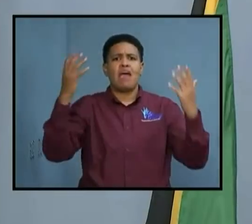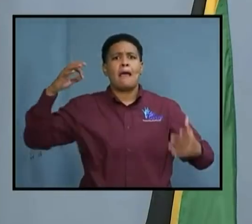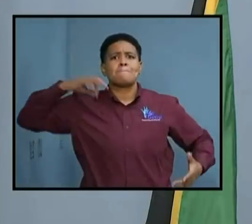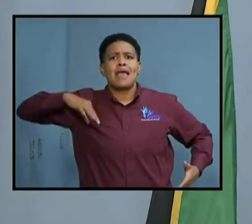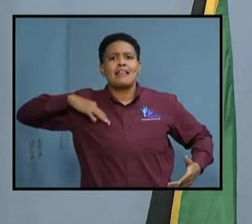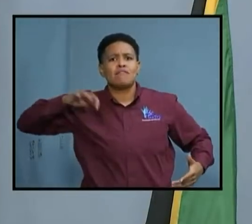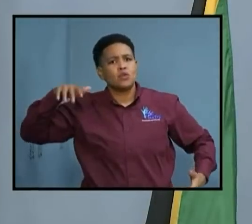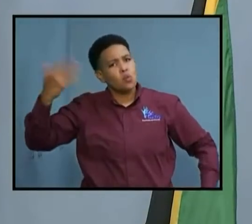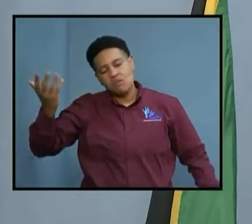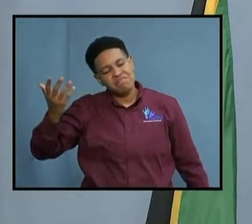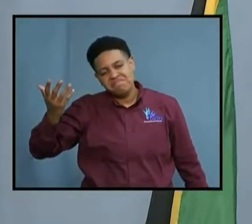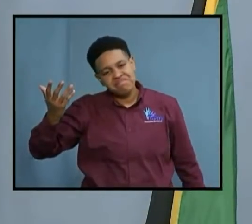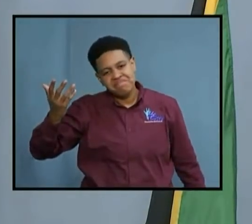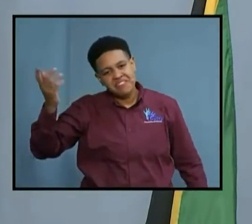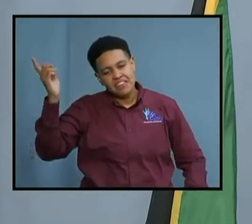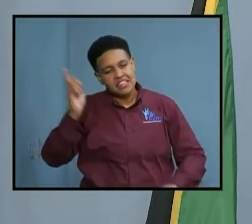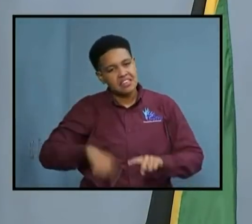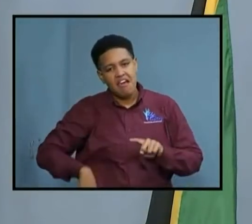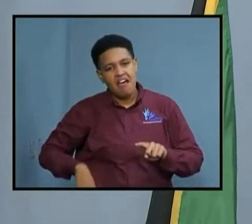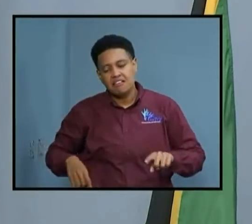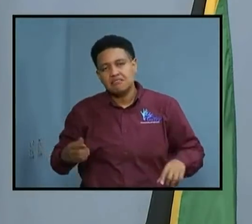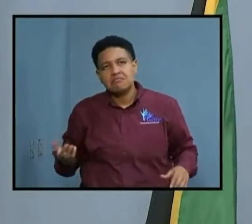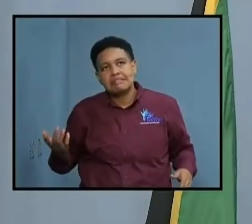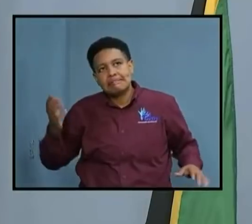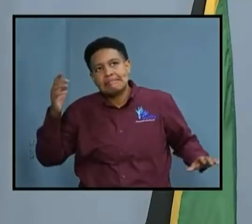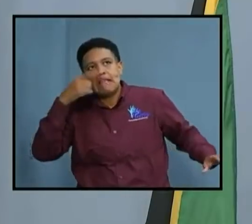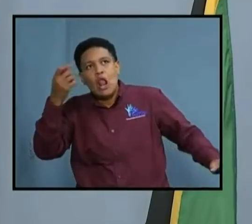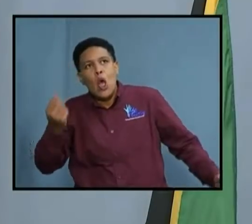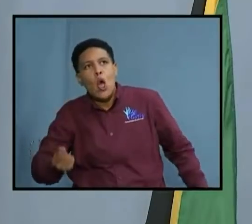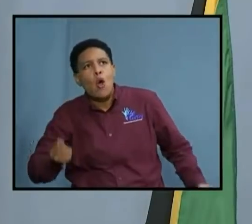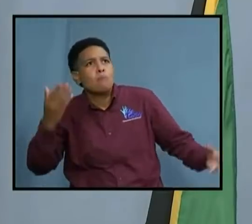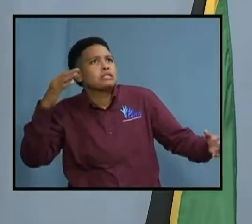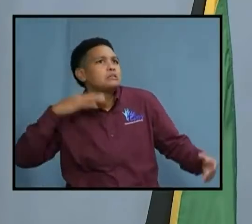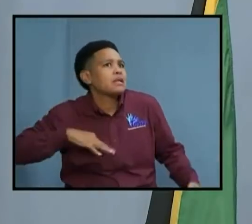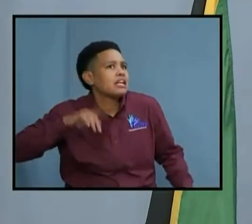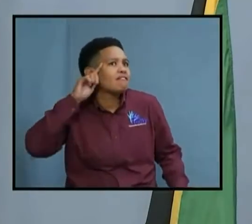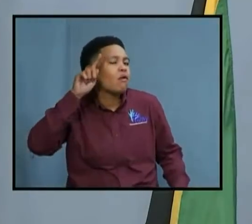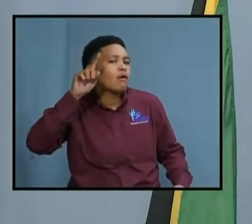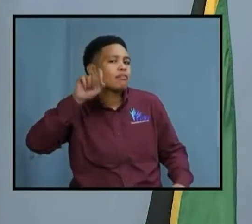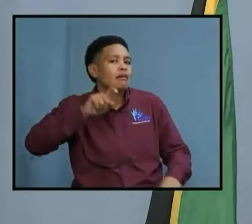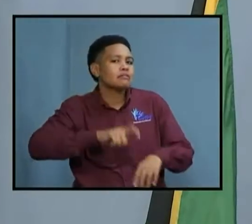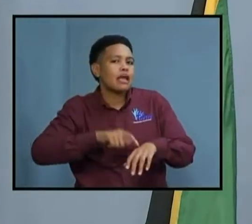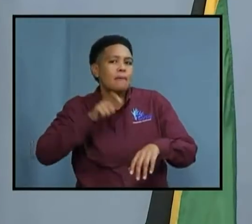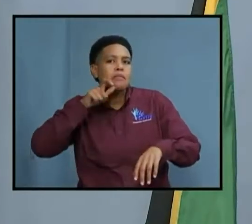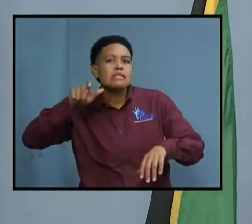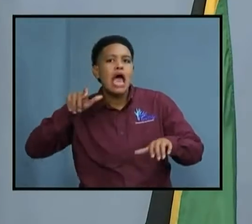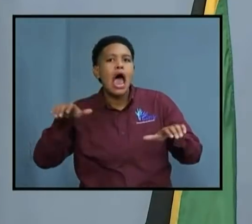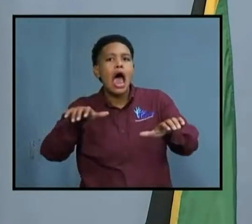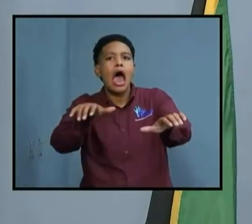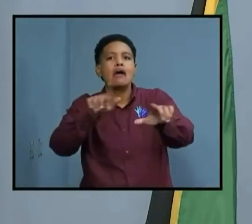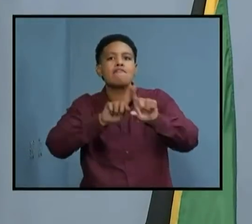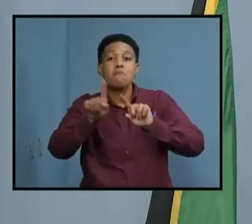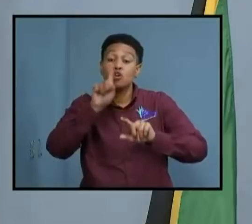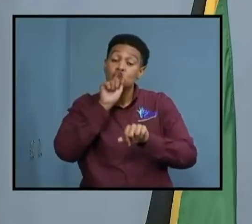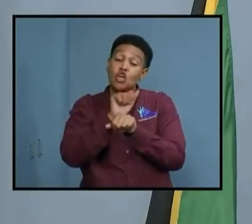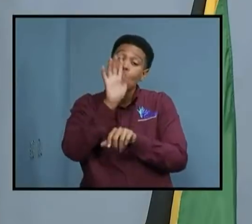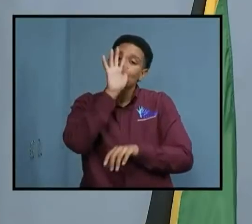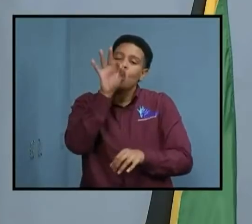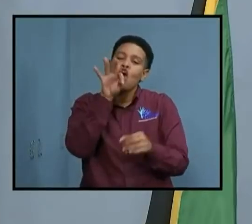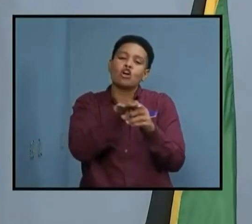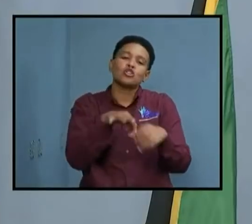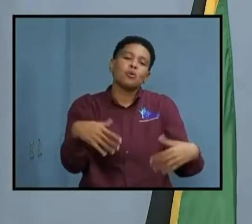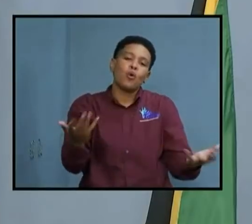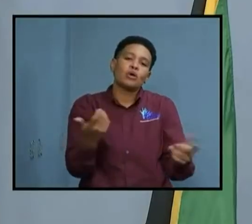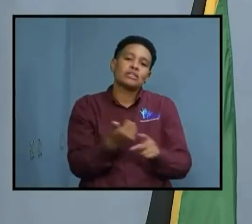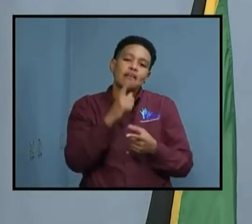would be for that elimination of unnecessary activity. But certainly, it would contribute